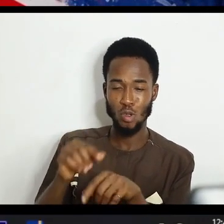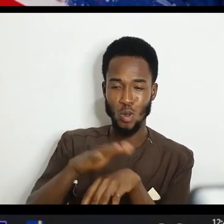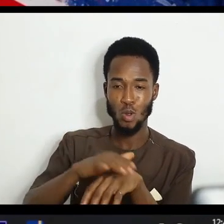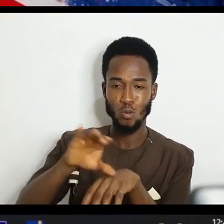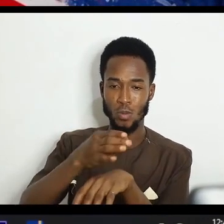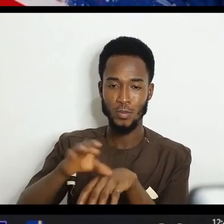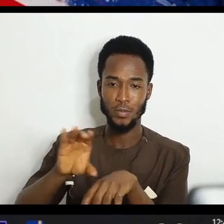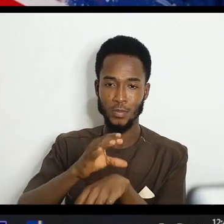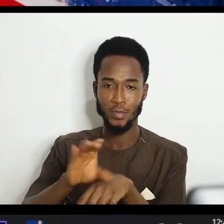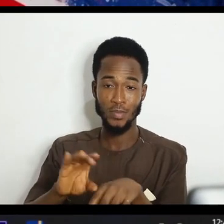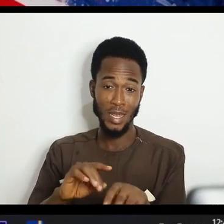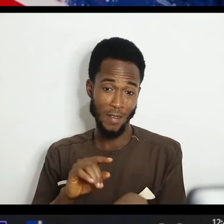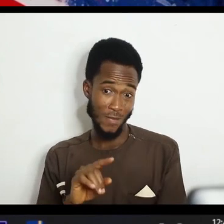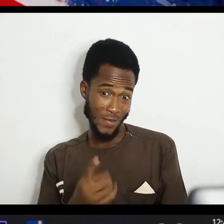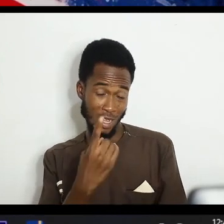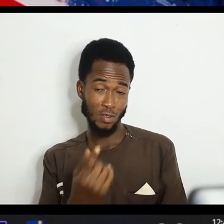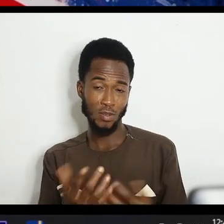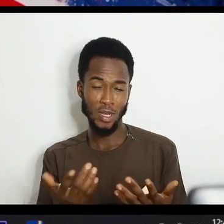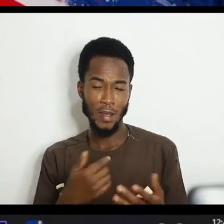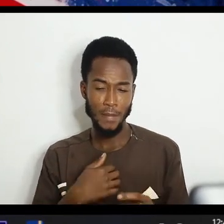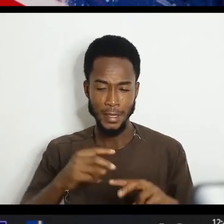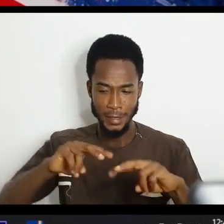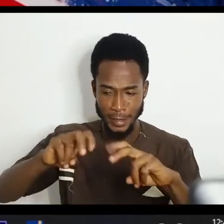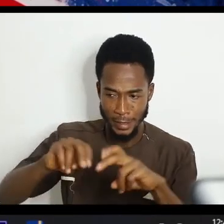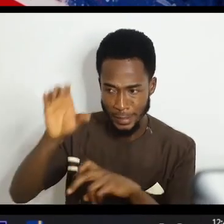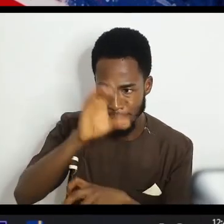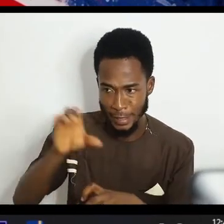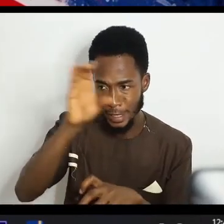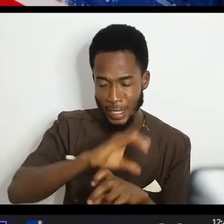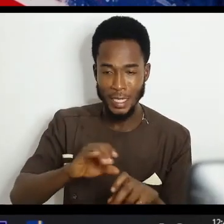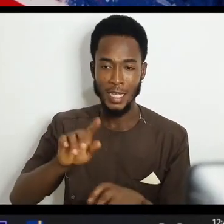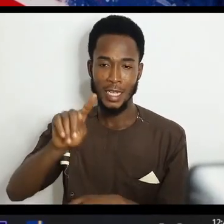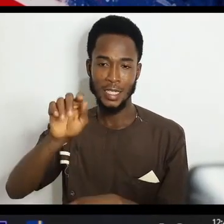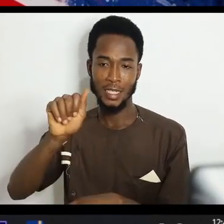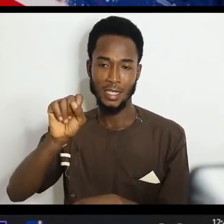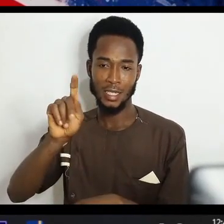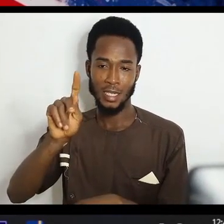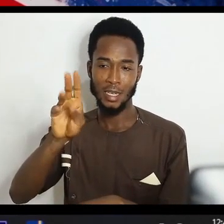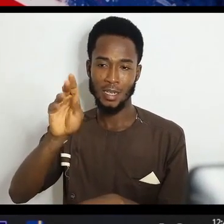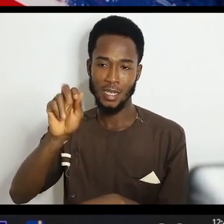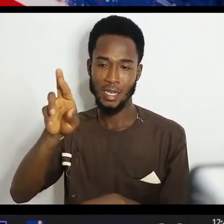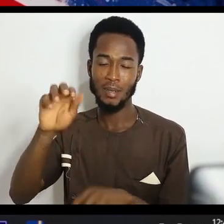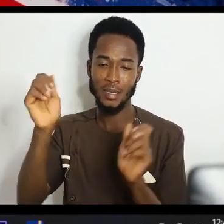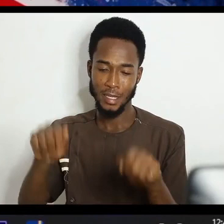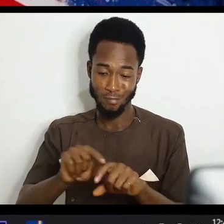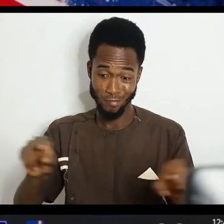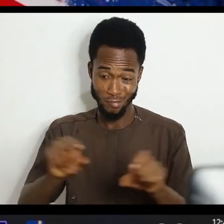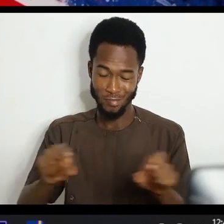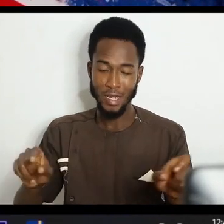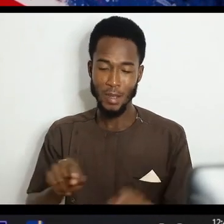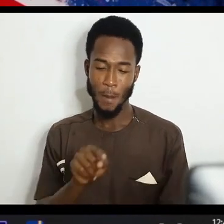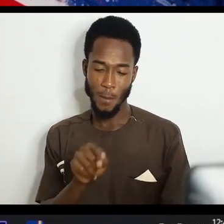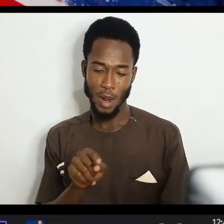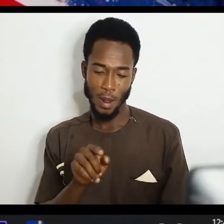computer. So first, you can search from the taskbar here, Word.